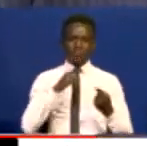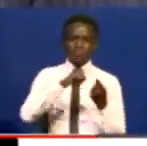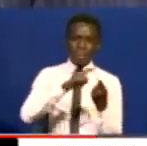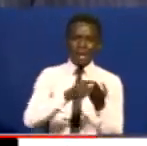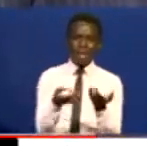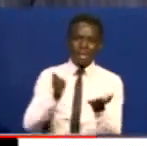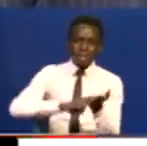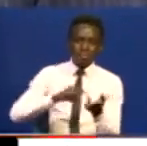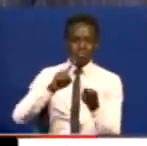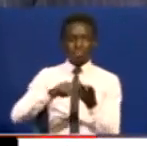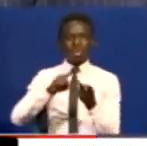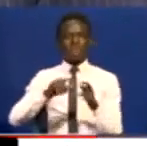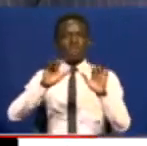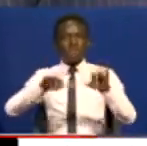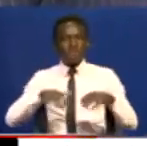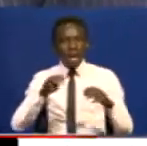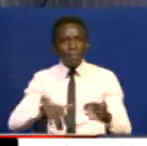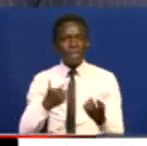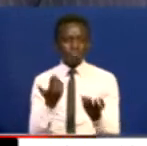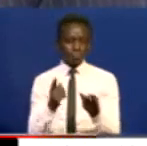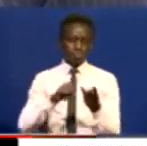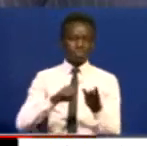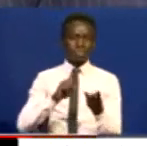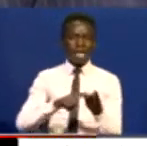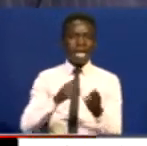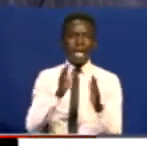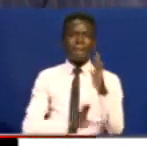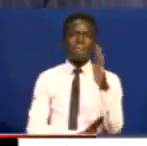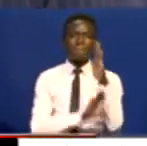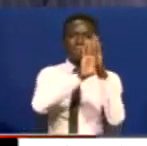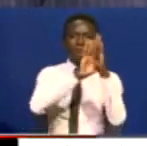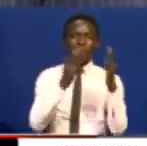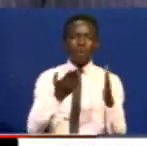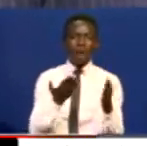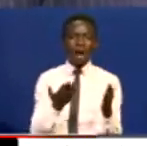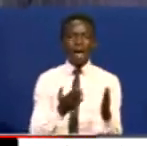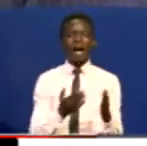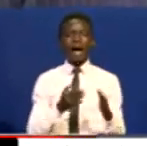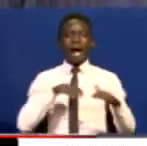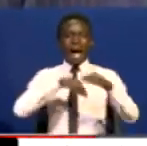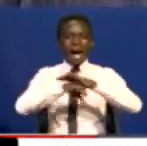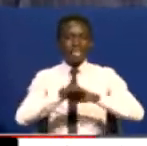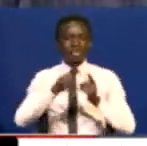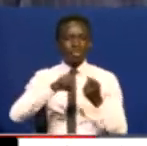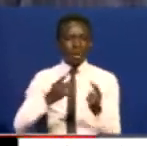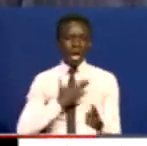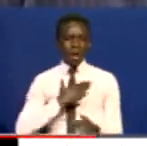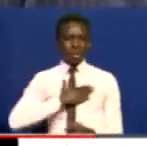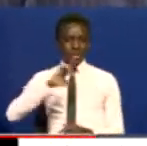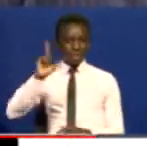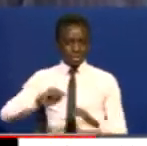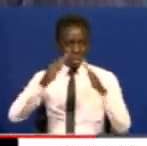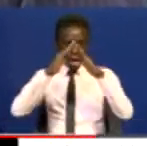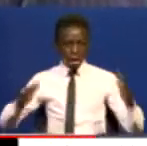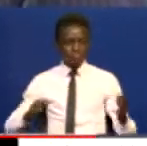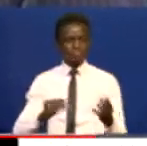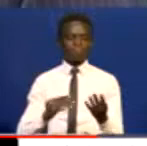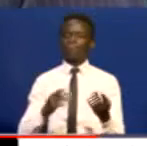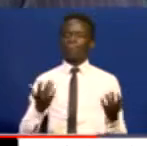with farming, we have issues to do with improvement of access to our affordable housing. And you'll find